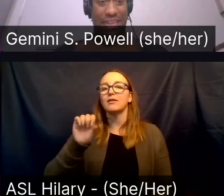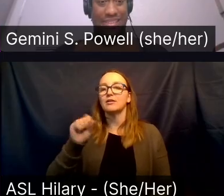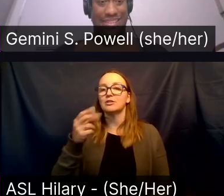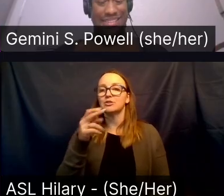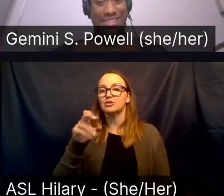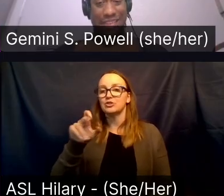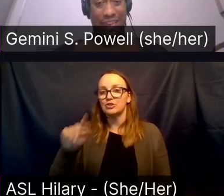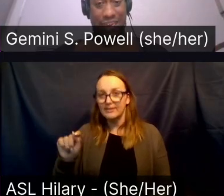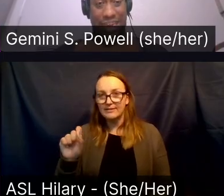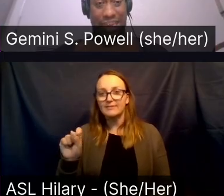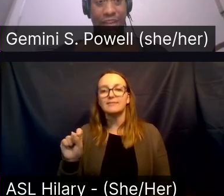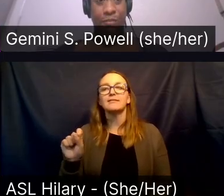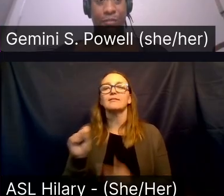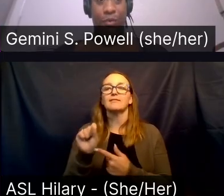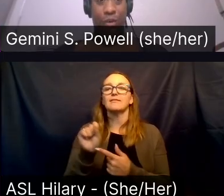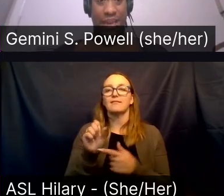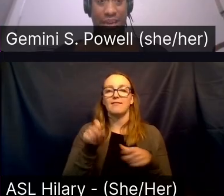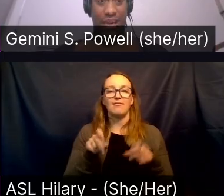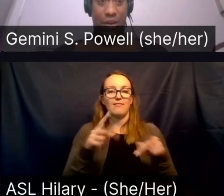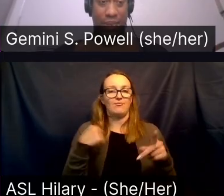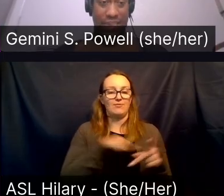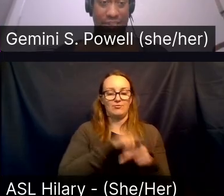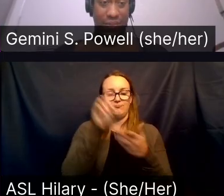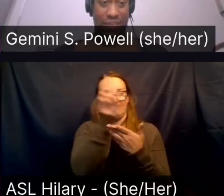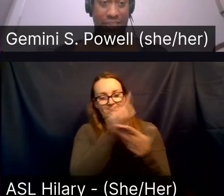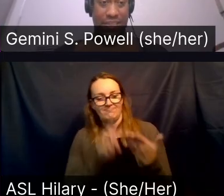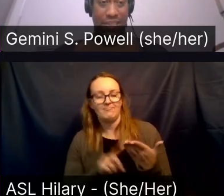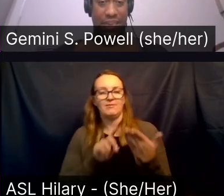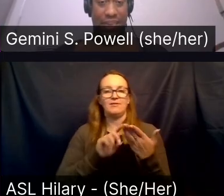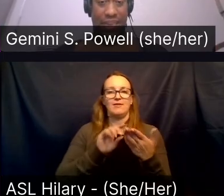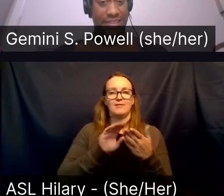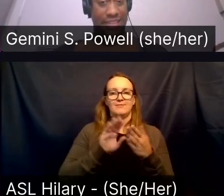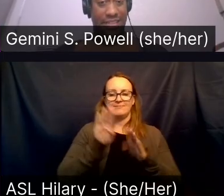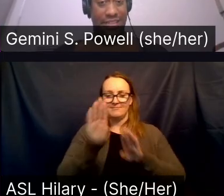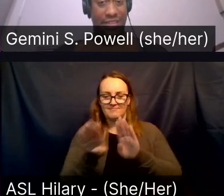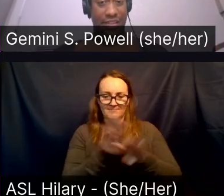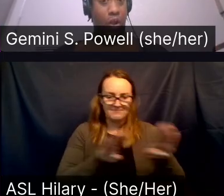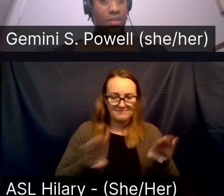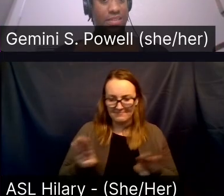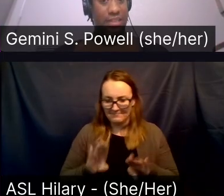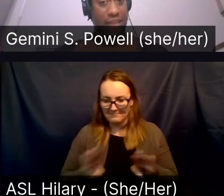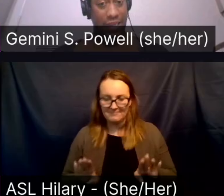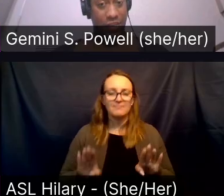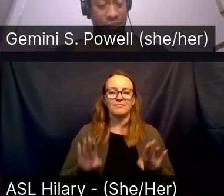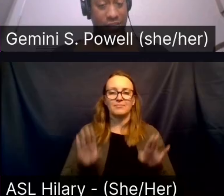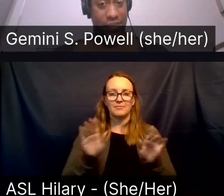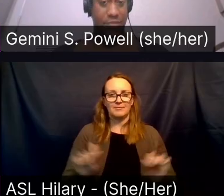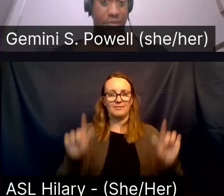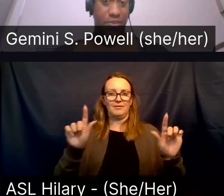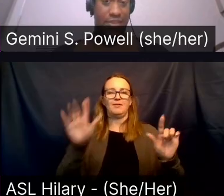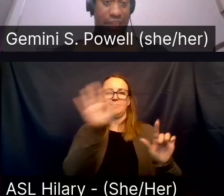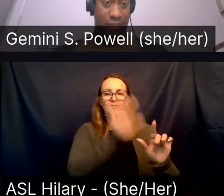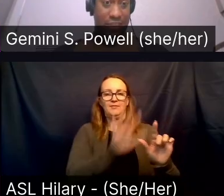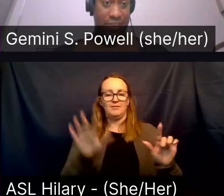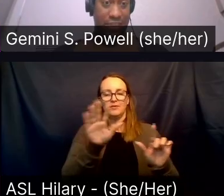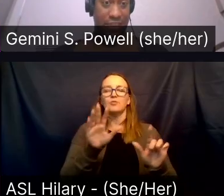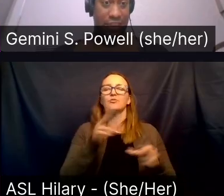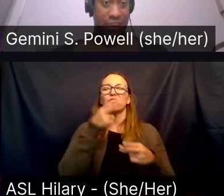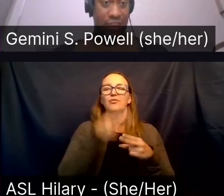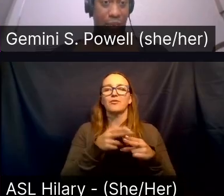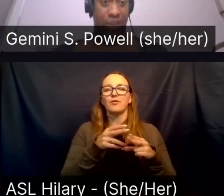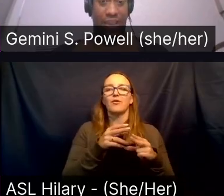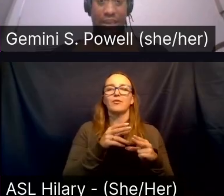medium that lets us design and format our page elements. In CSS, they're called selectors as opposed to